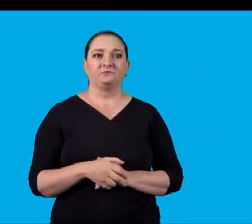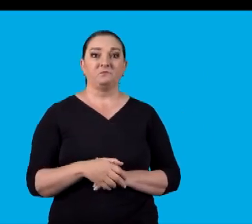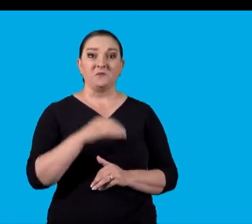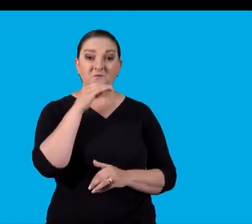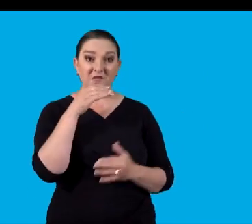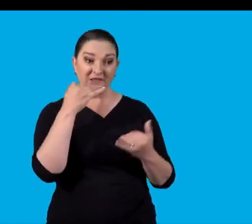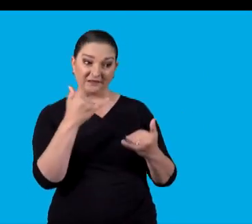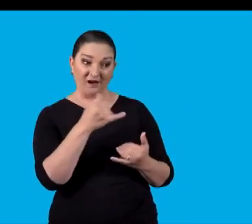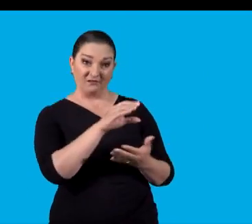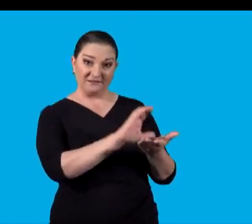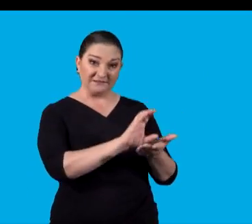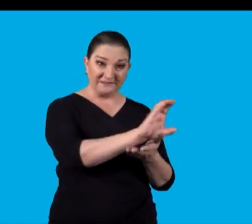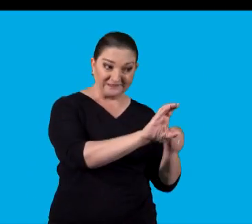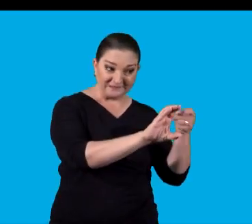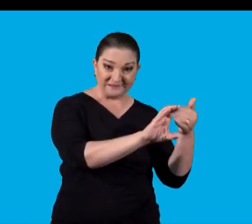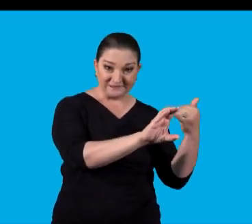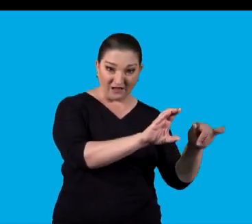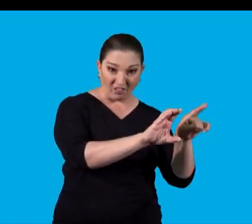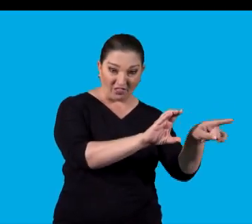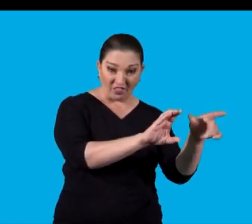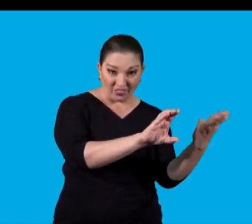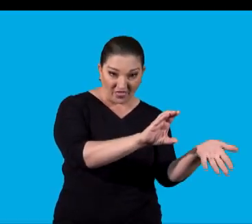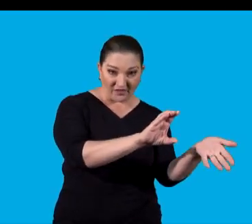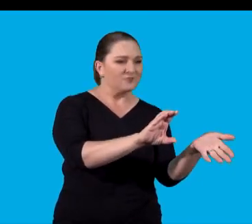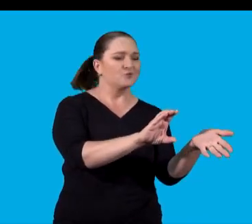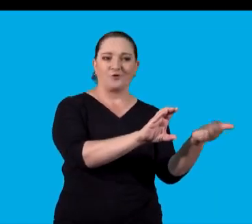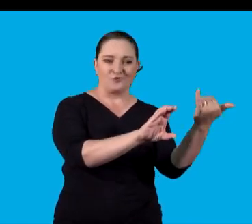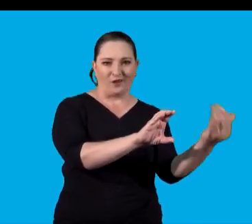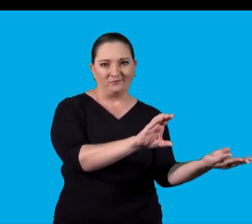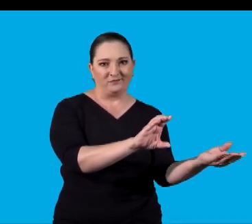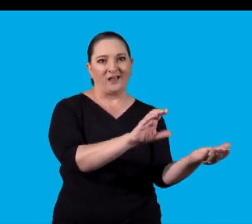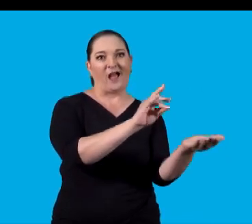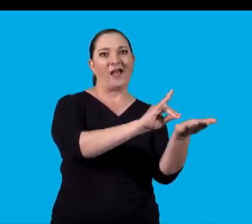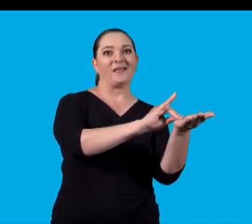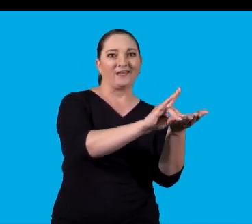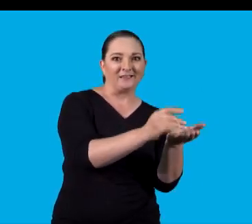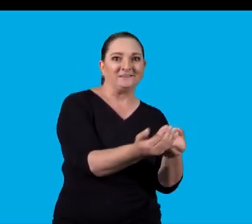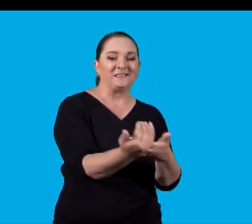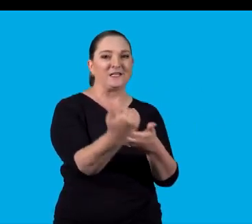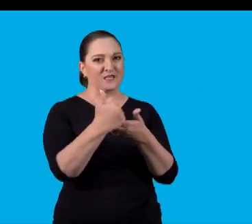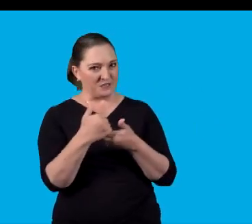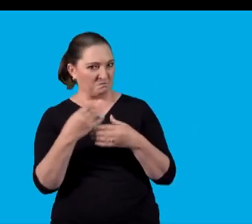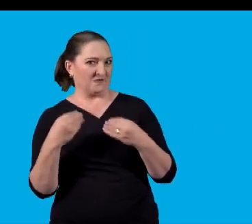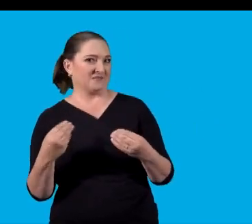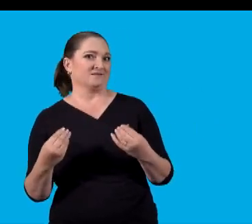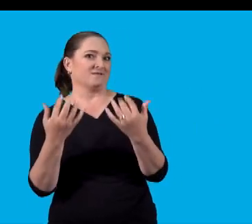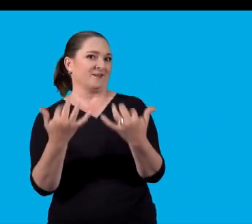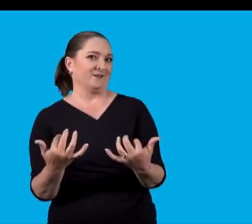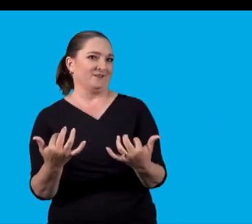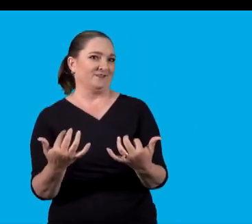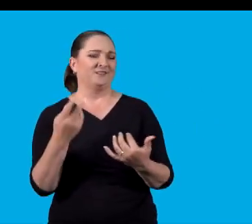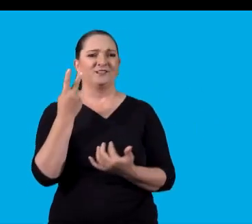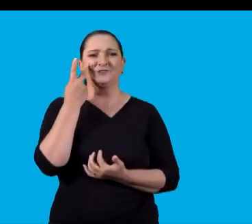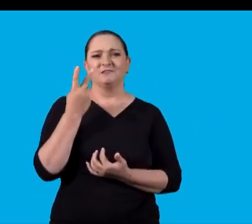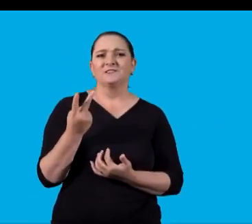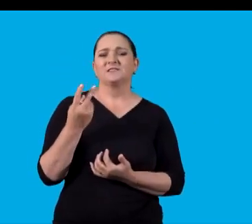it is no longer an investment there, it is now cash in the business bank account. So we will now come here